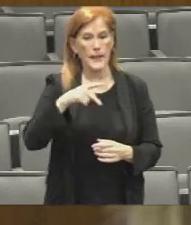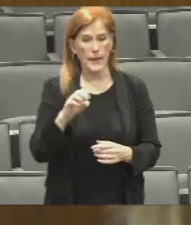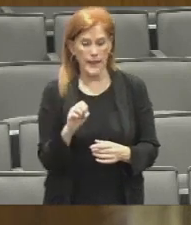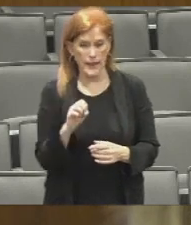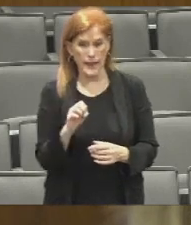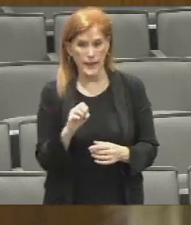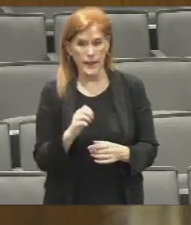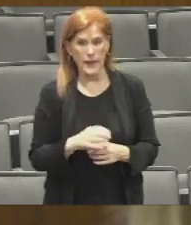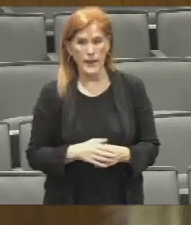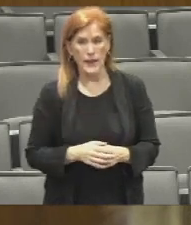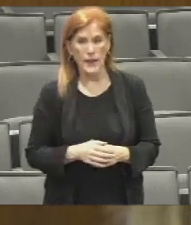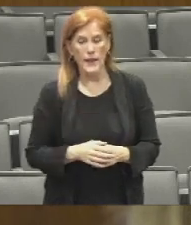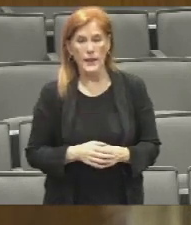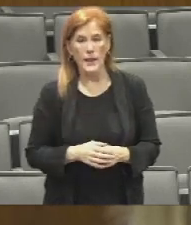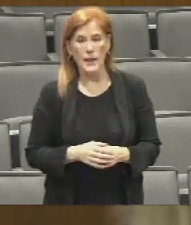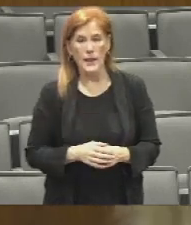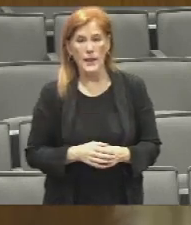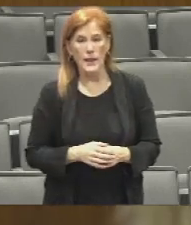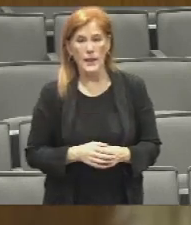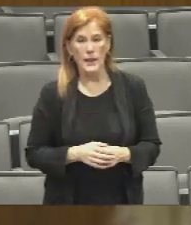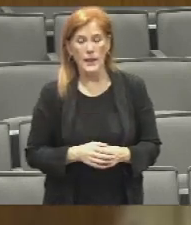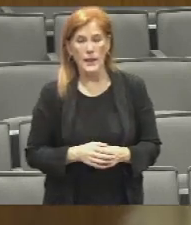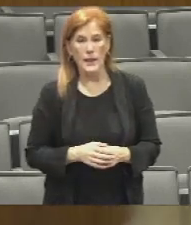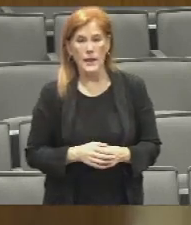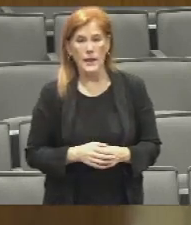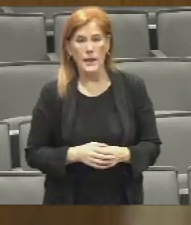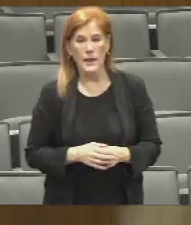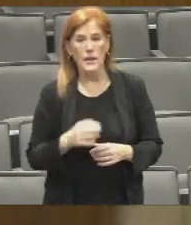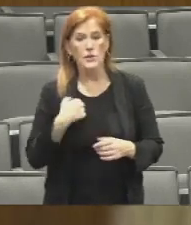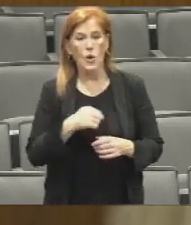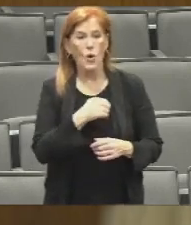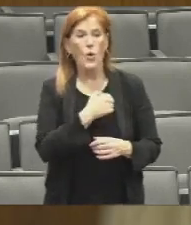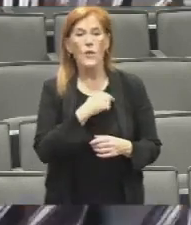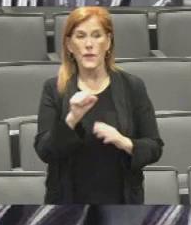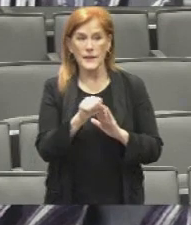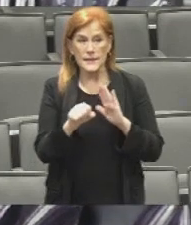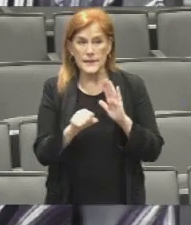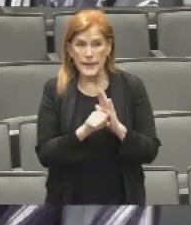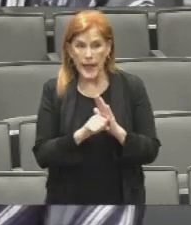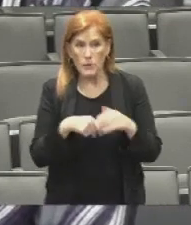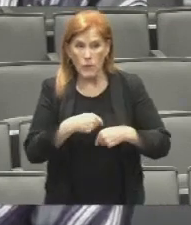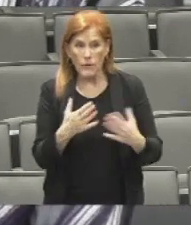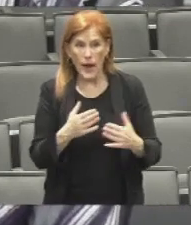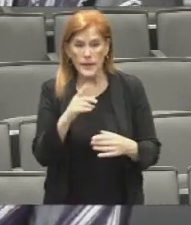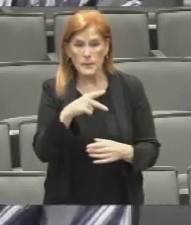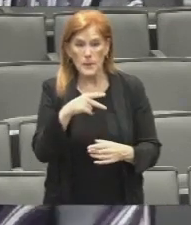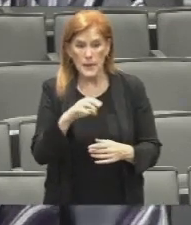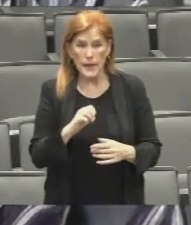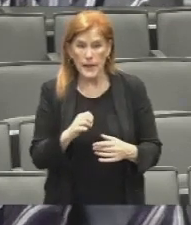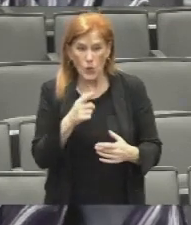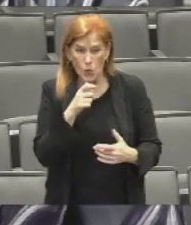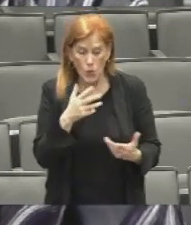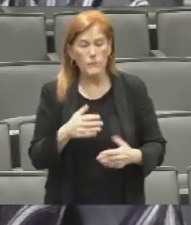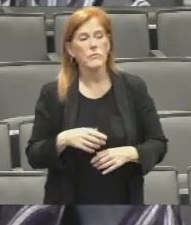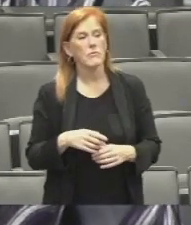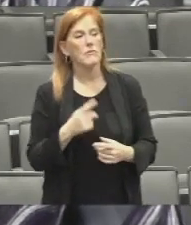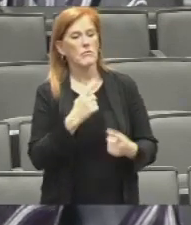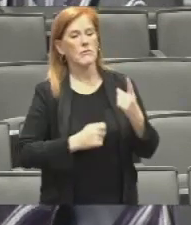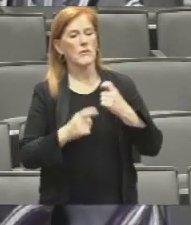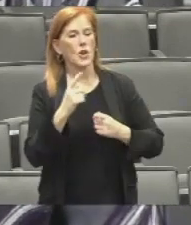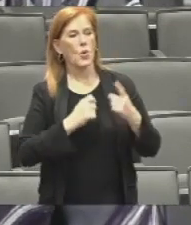It sounds like we shouldn't be entertaining that. The state should be entertaining PPE. Correct. So the question is often, who is